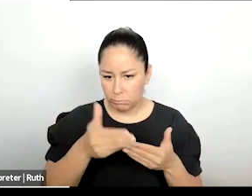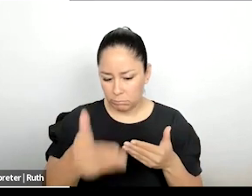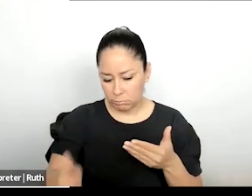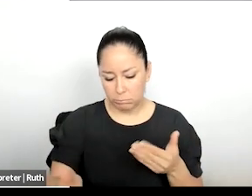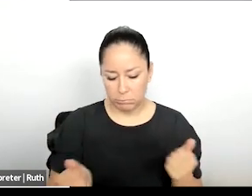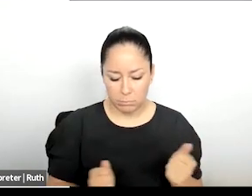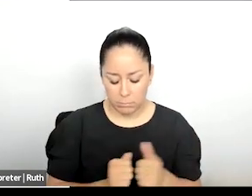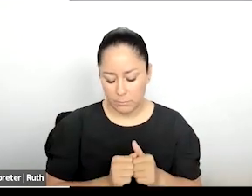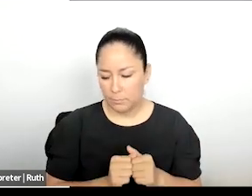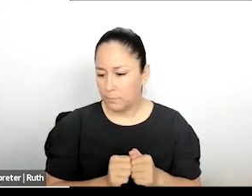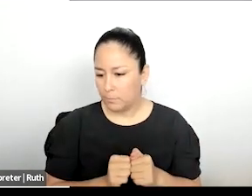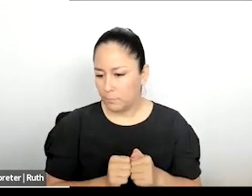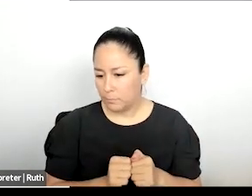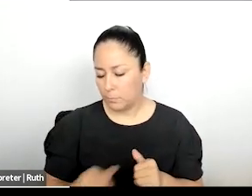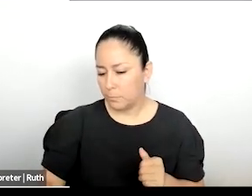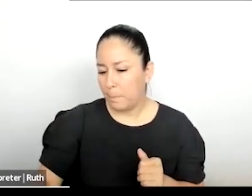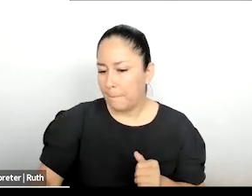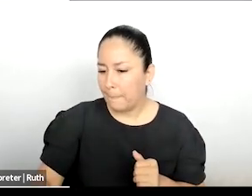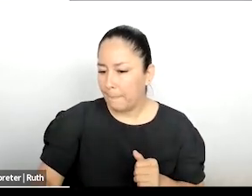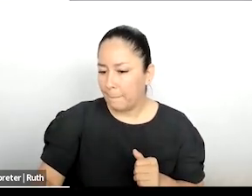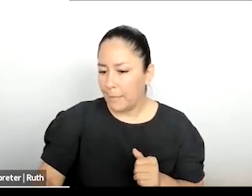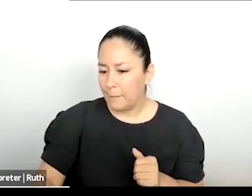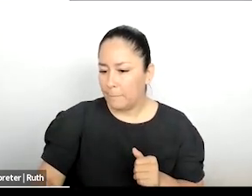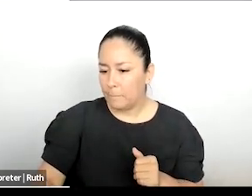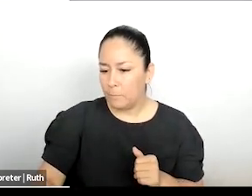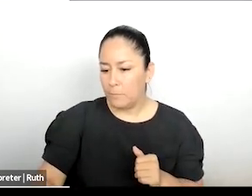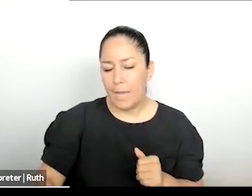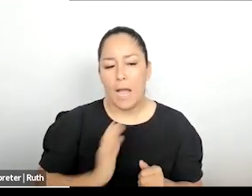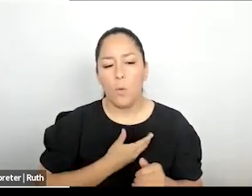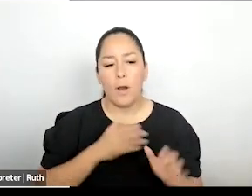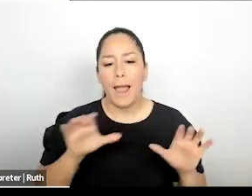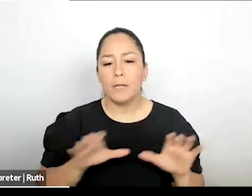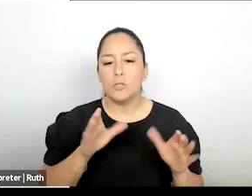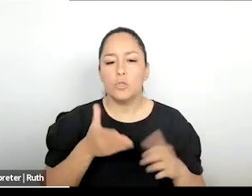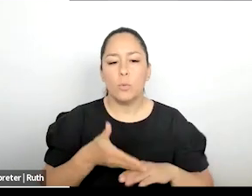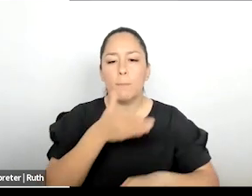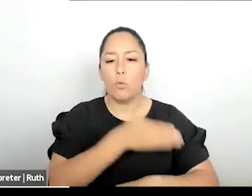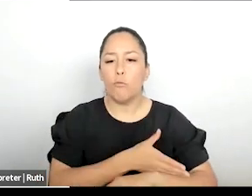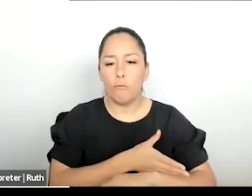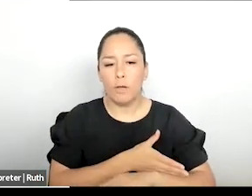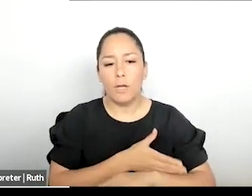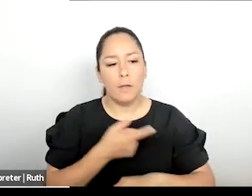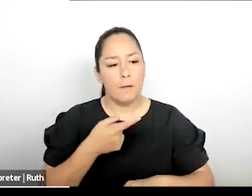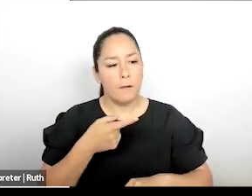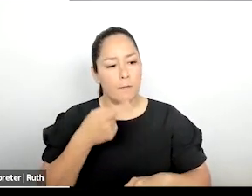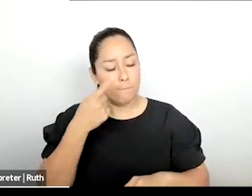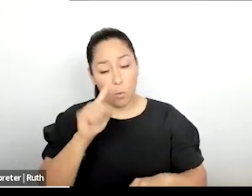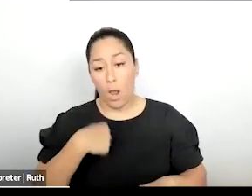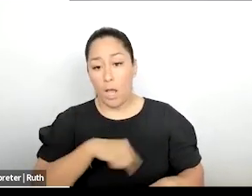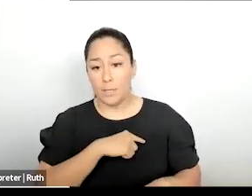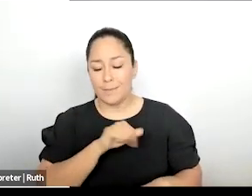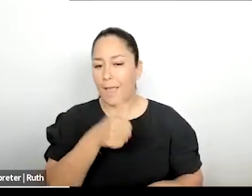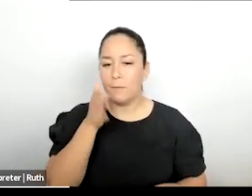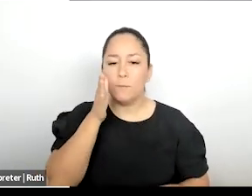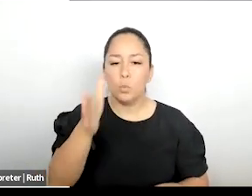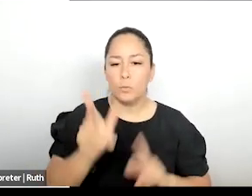put our actions towards something that might improve conditions for us and hopefully other people. So the origin